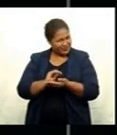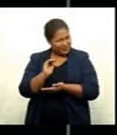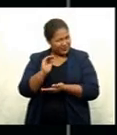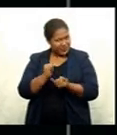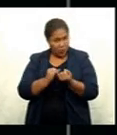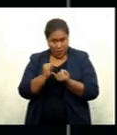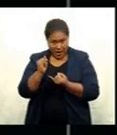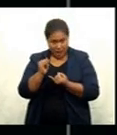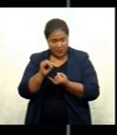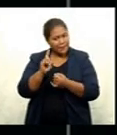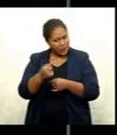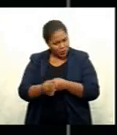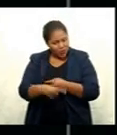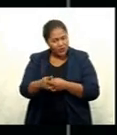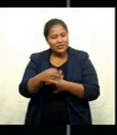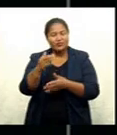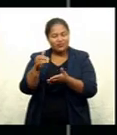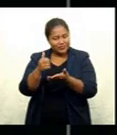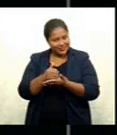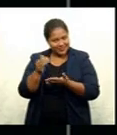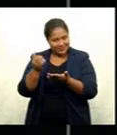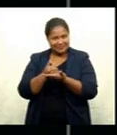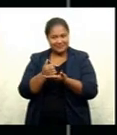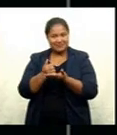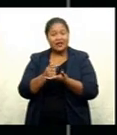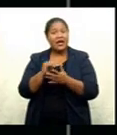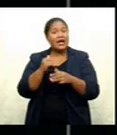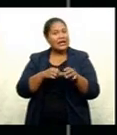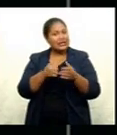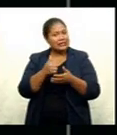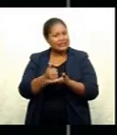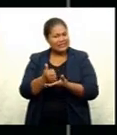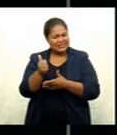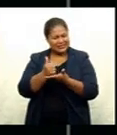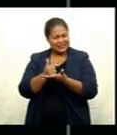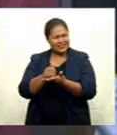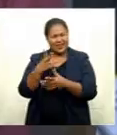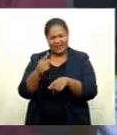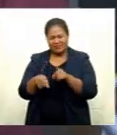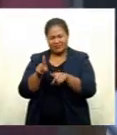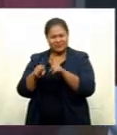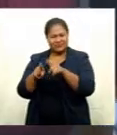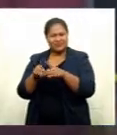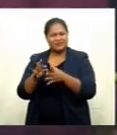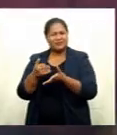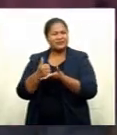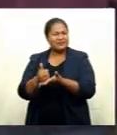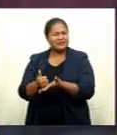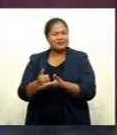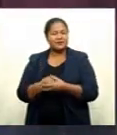we continue to receive assistance and implement strict measures. Kelly Vavala reports.